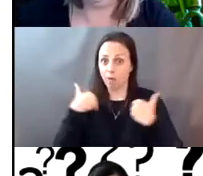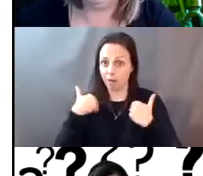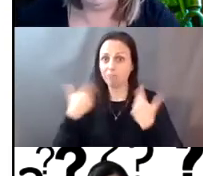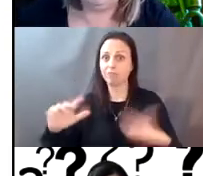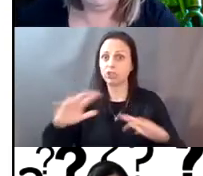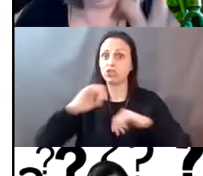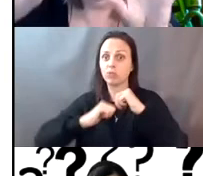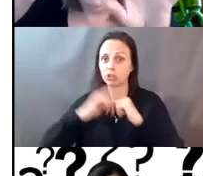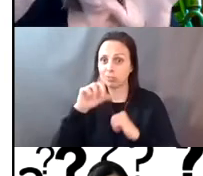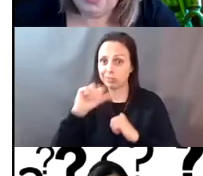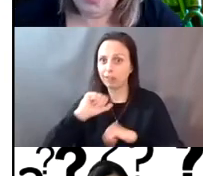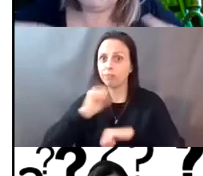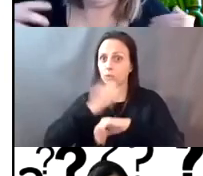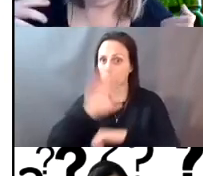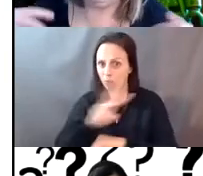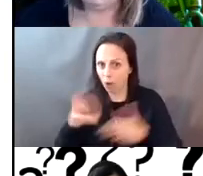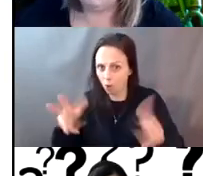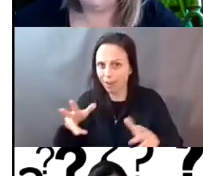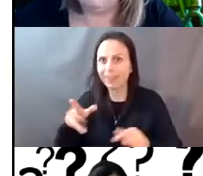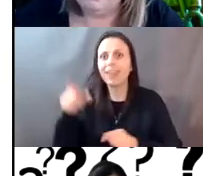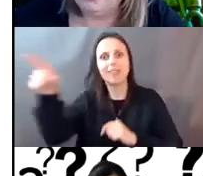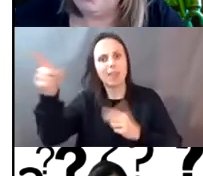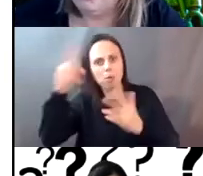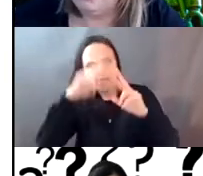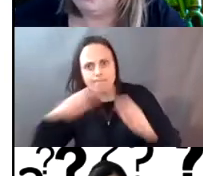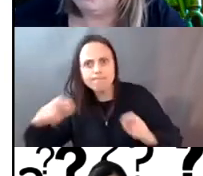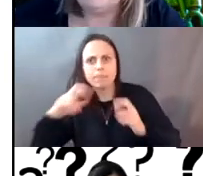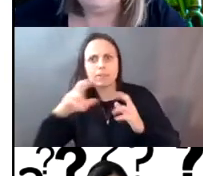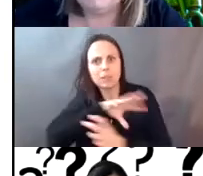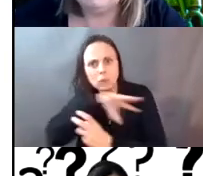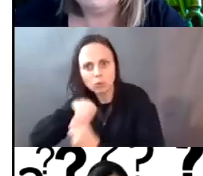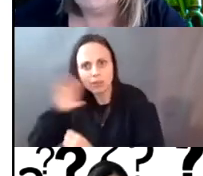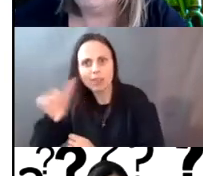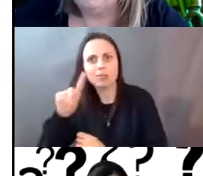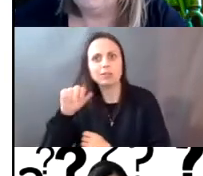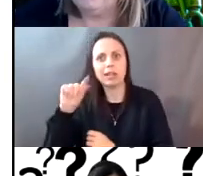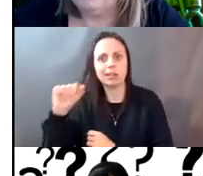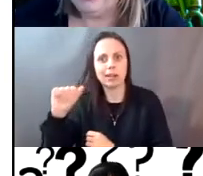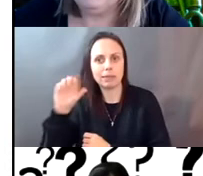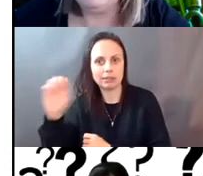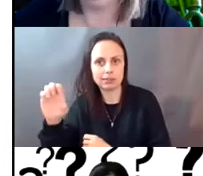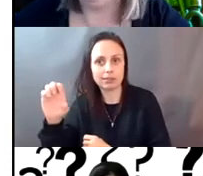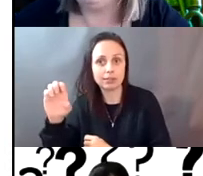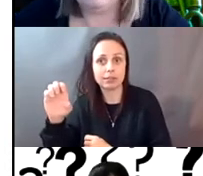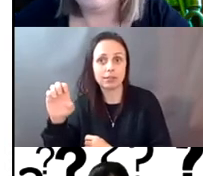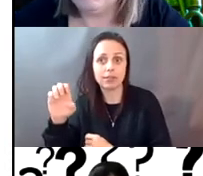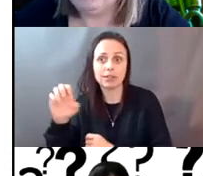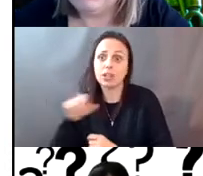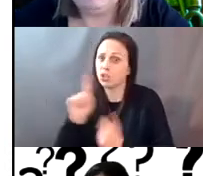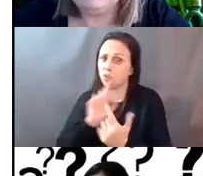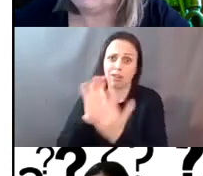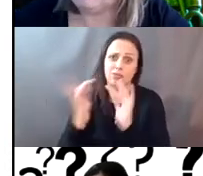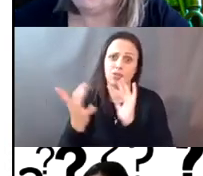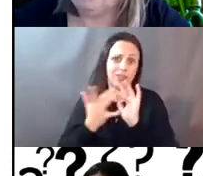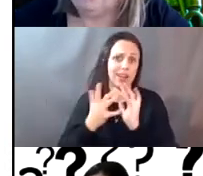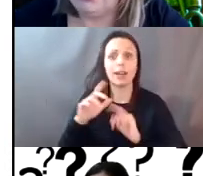your website already, they want to scrape it and include it in their database. So, and you can reach out to me. Tammy